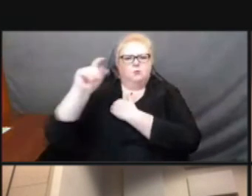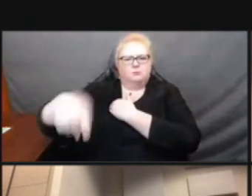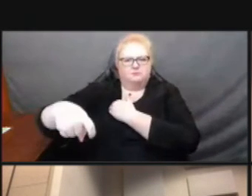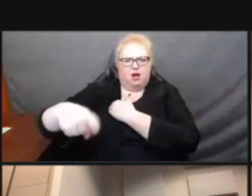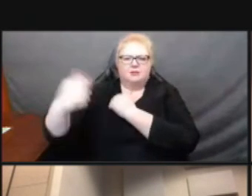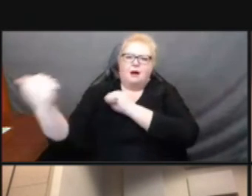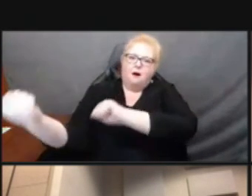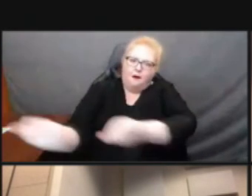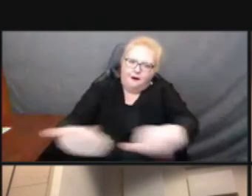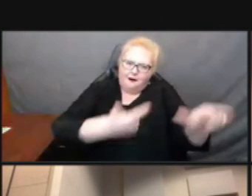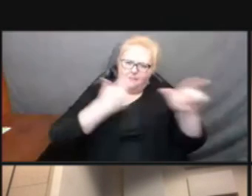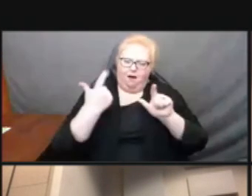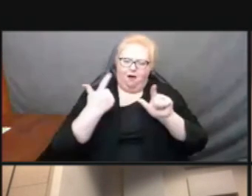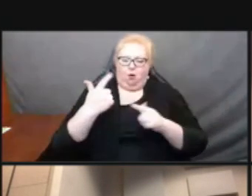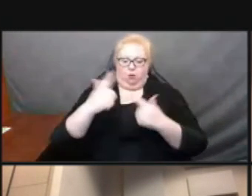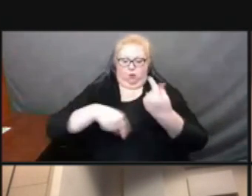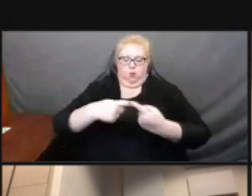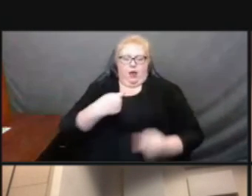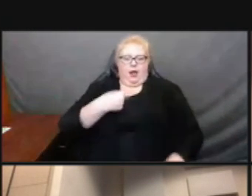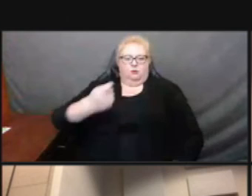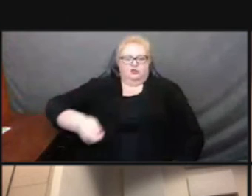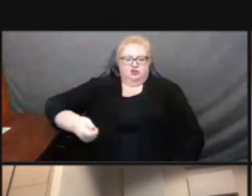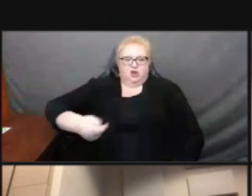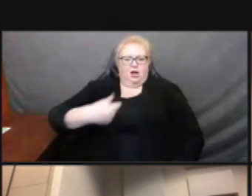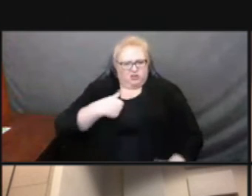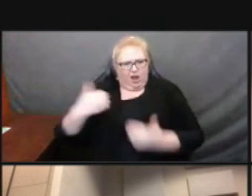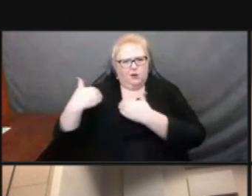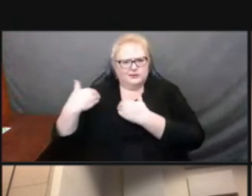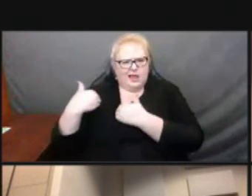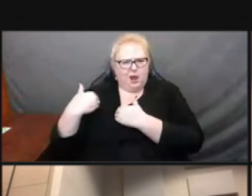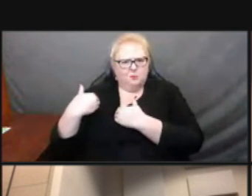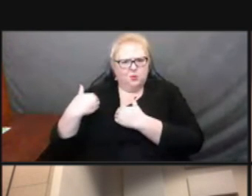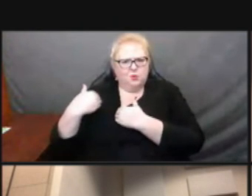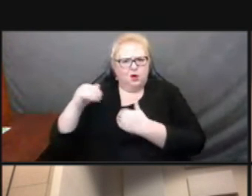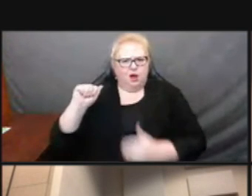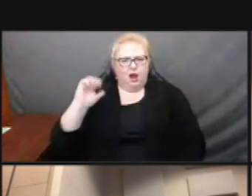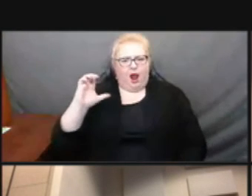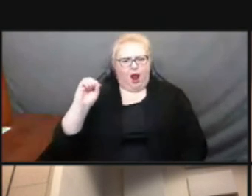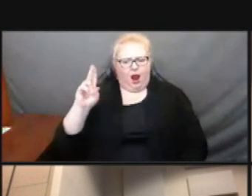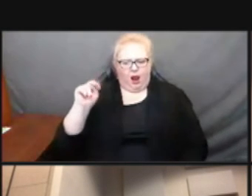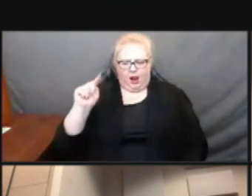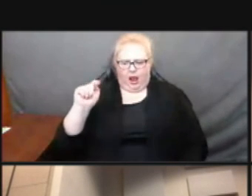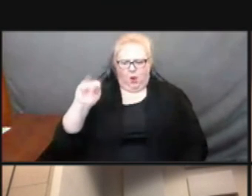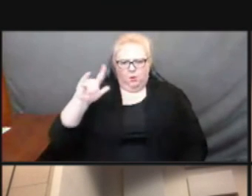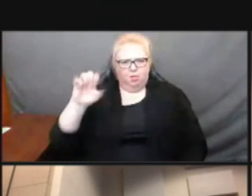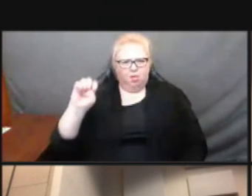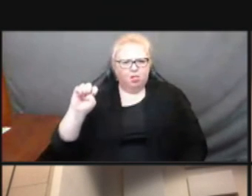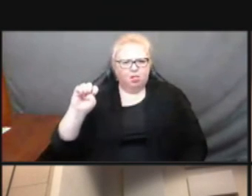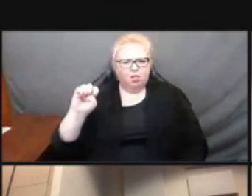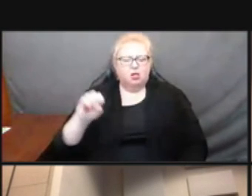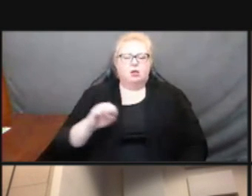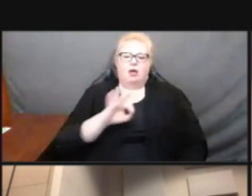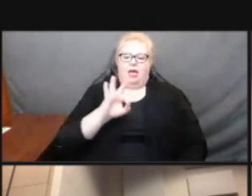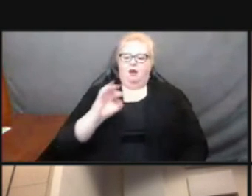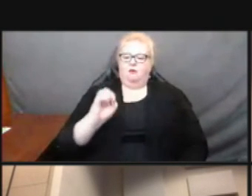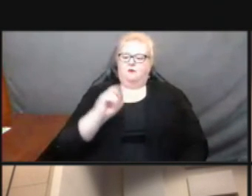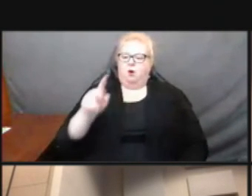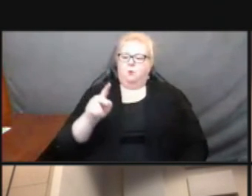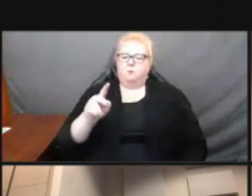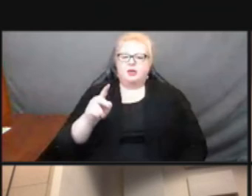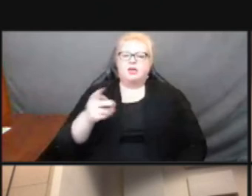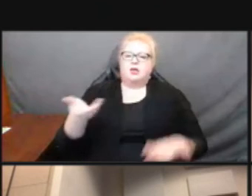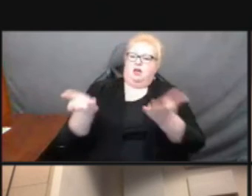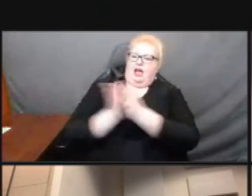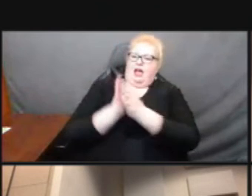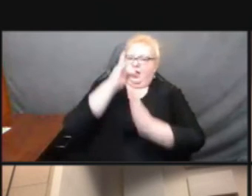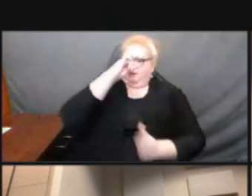a judge, I was accountable. The FOP called for me to be removed from the bench